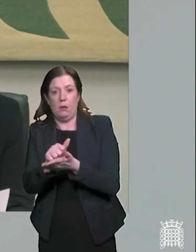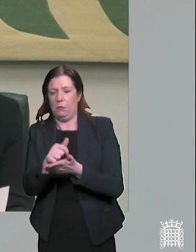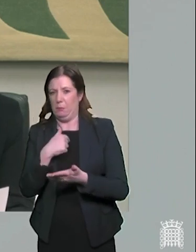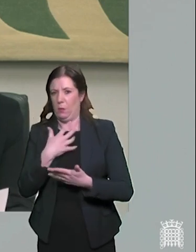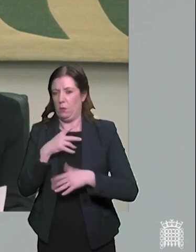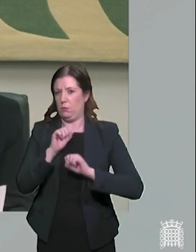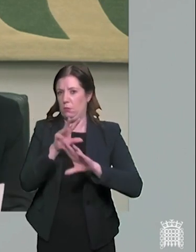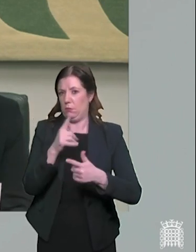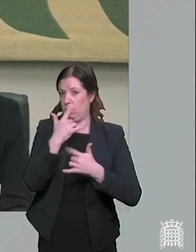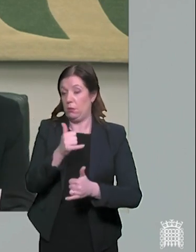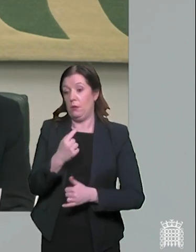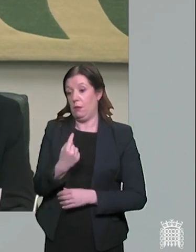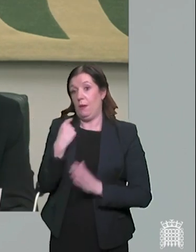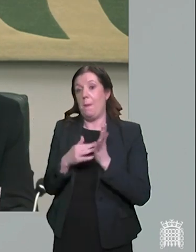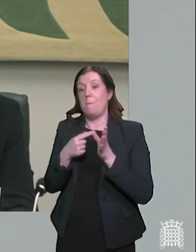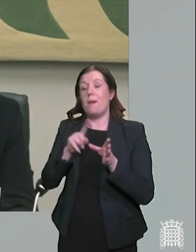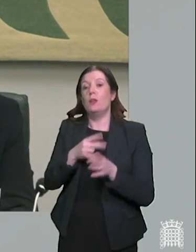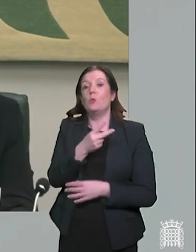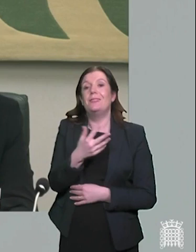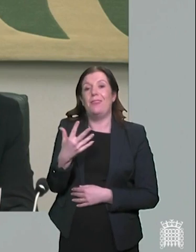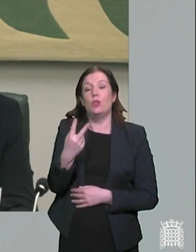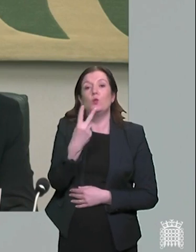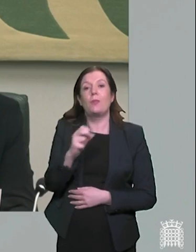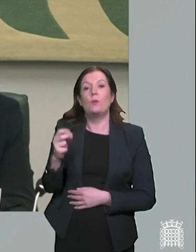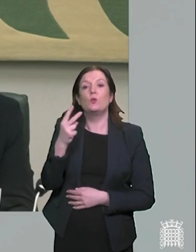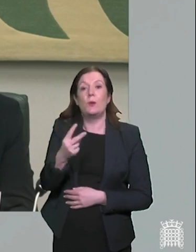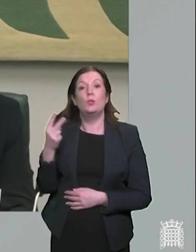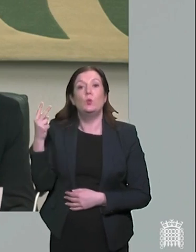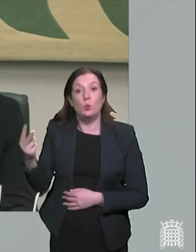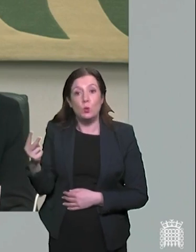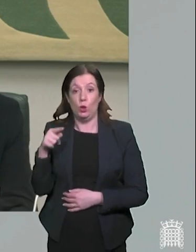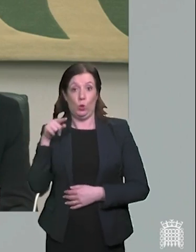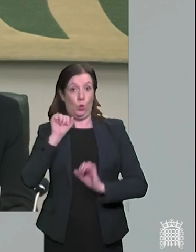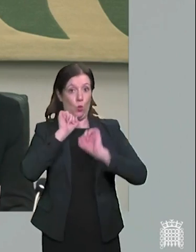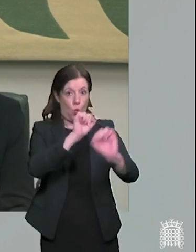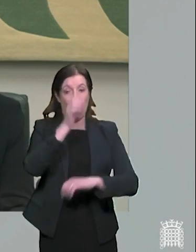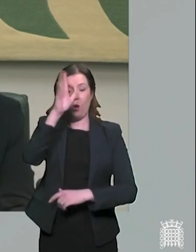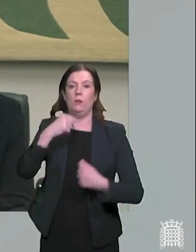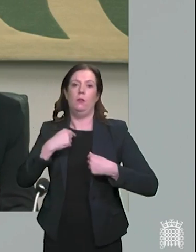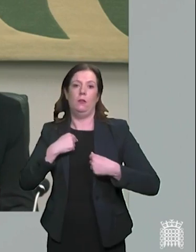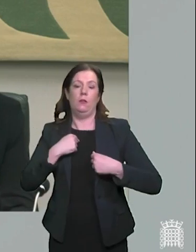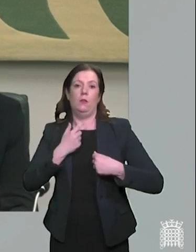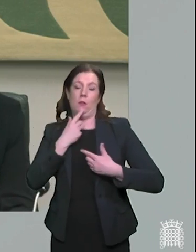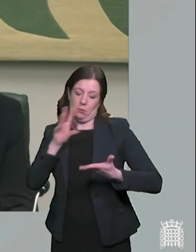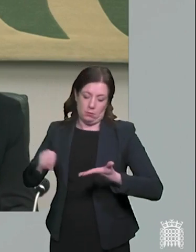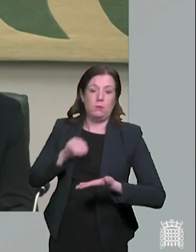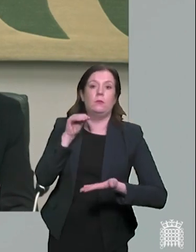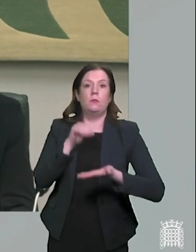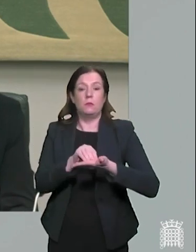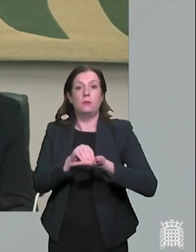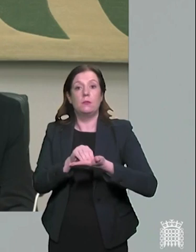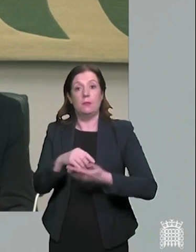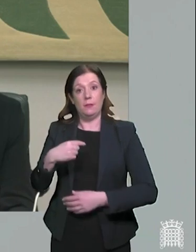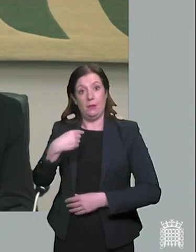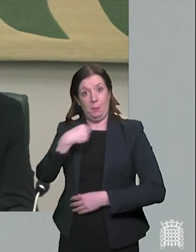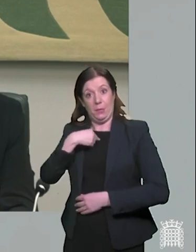you. What you said on the 25th of May 2022, you said, I'm happy to set on the record now that when I